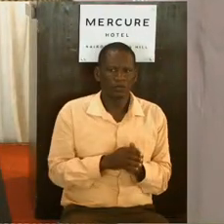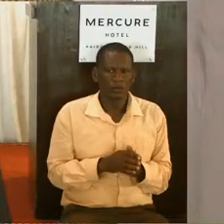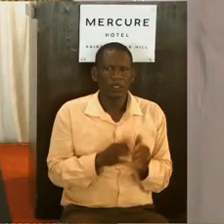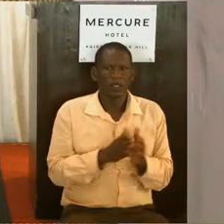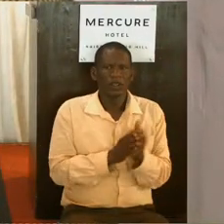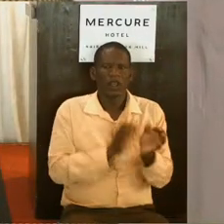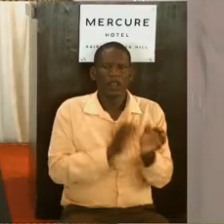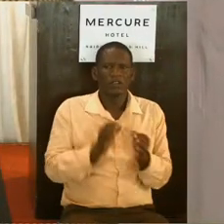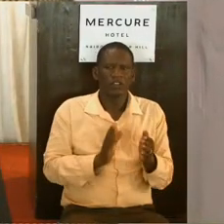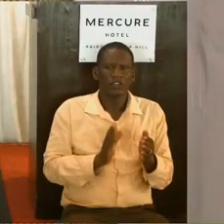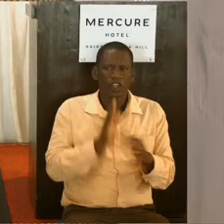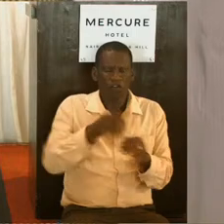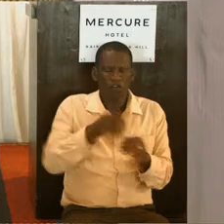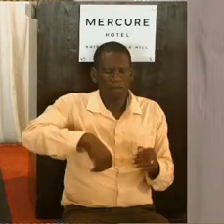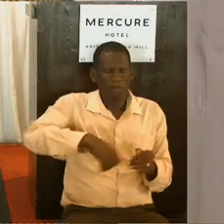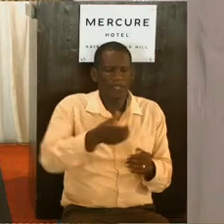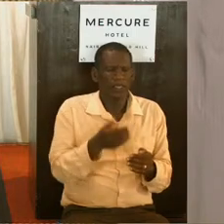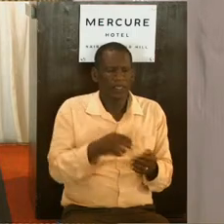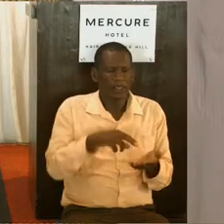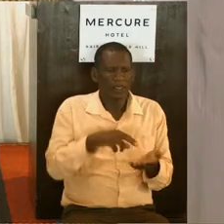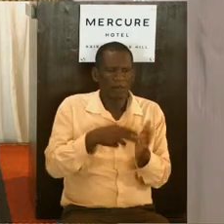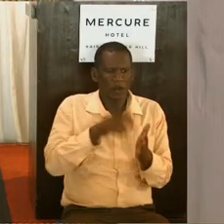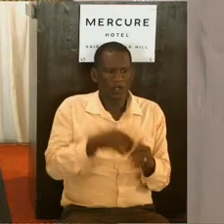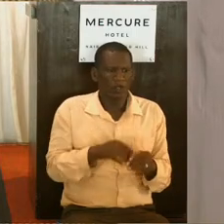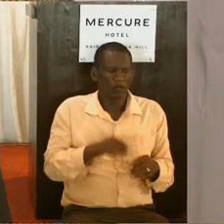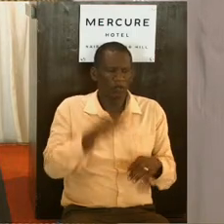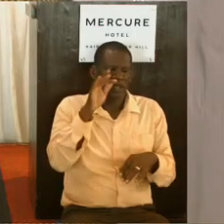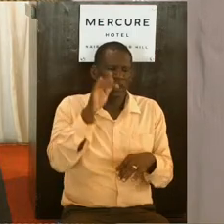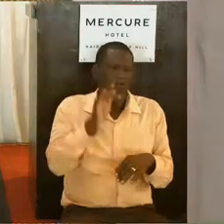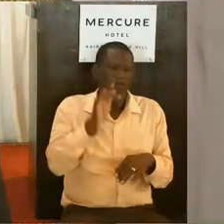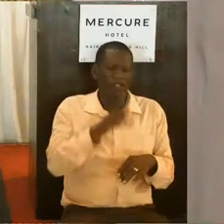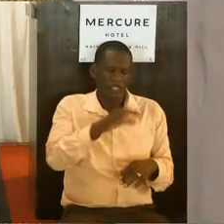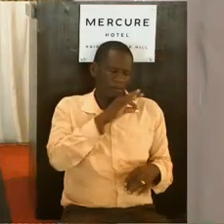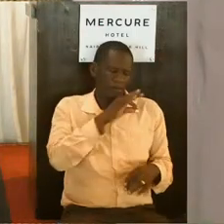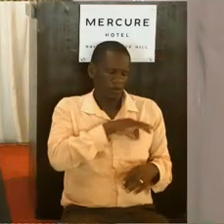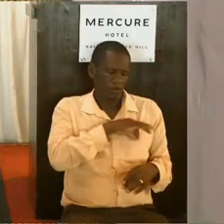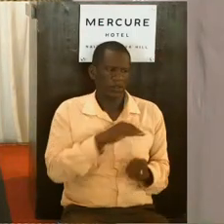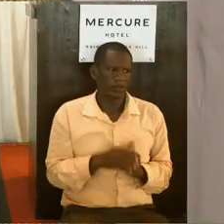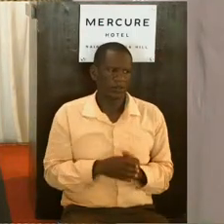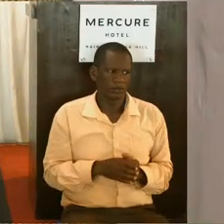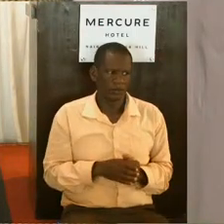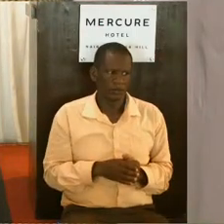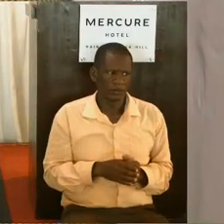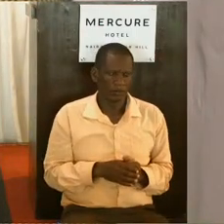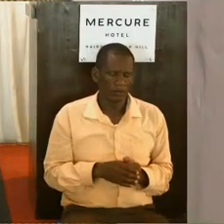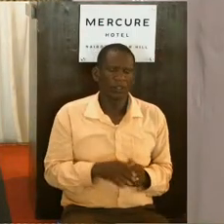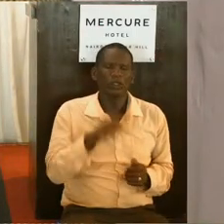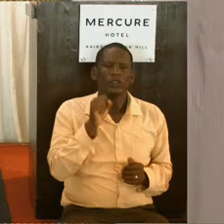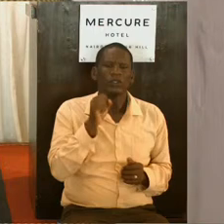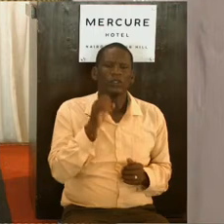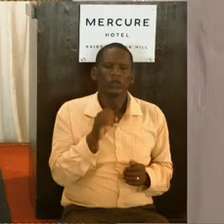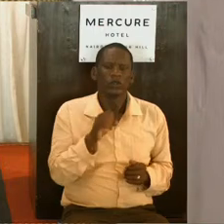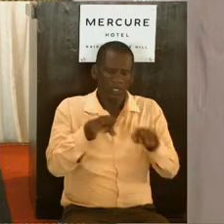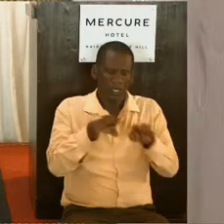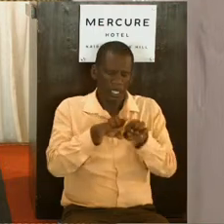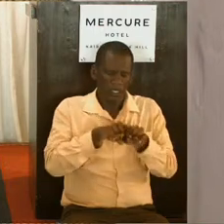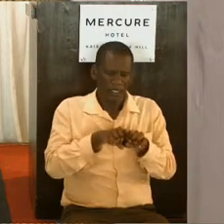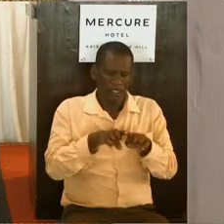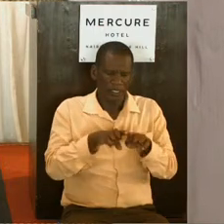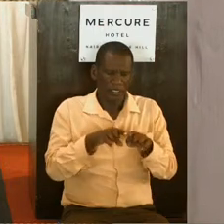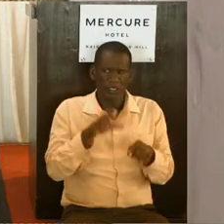and if they are overpaying then it is driving on their profits so as